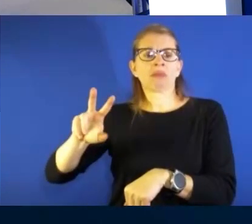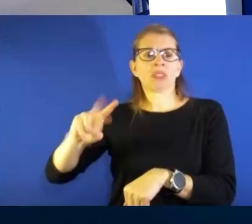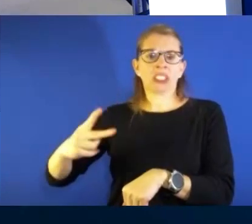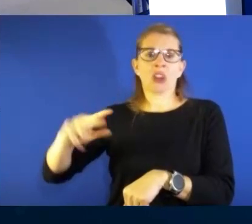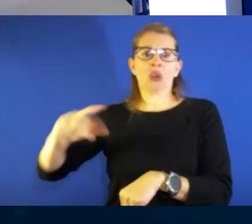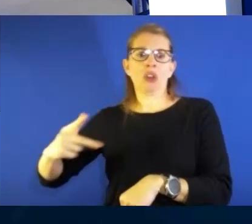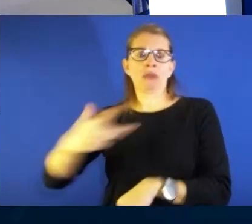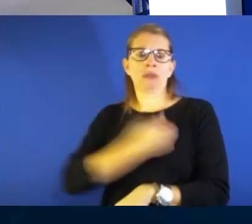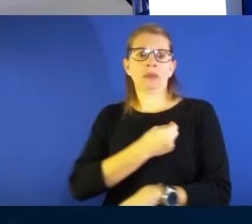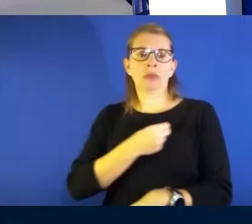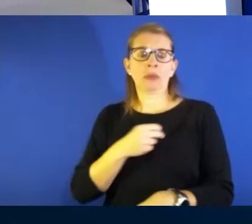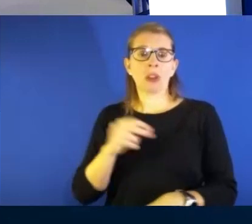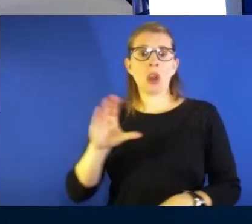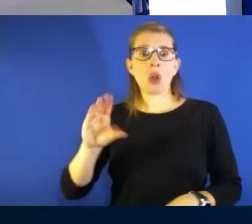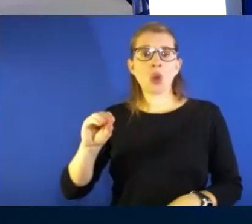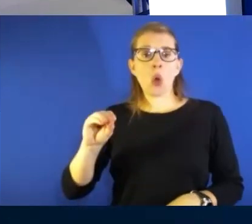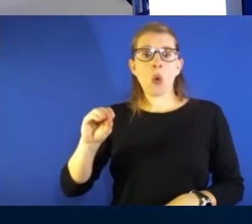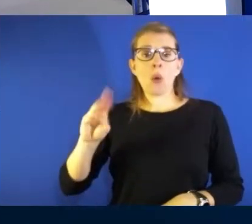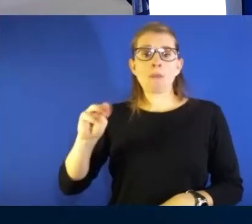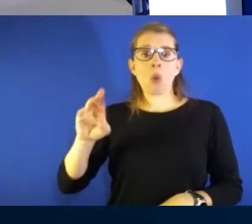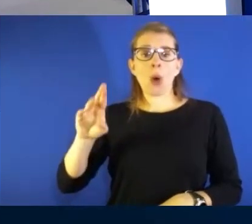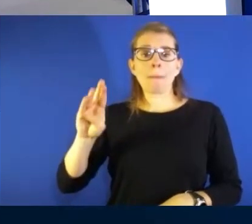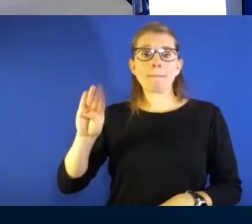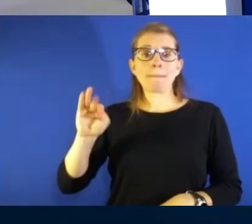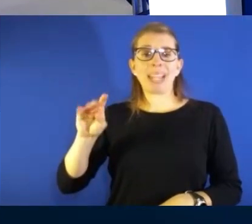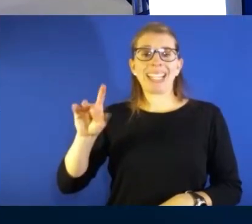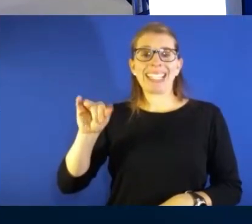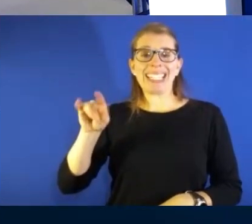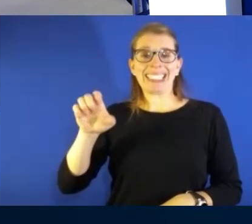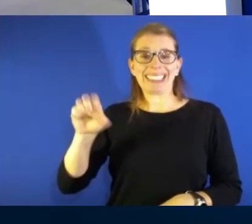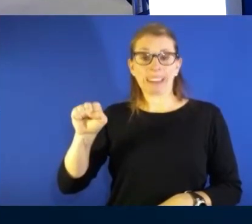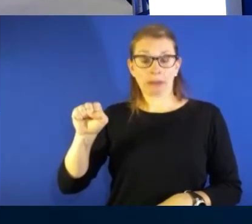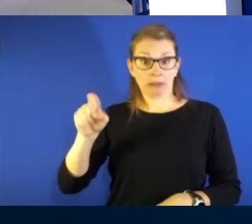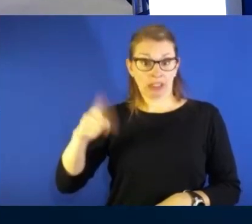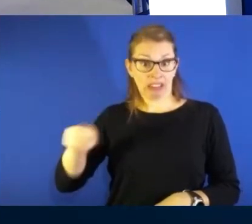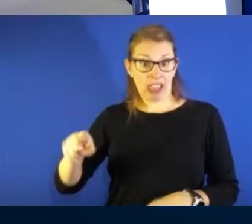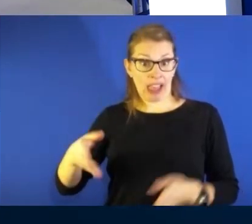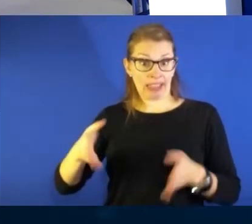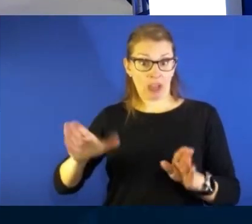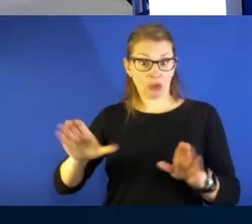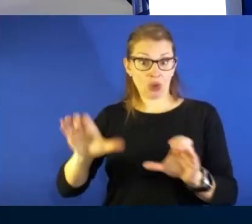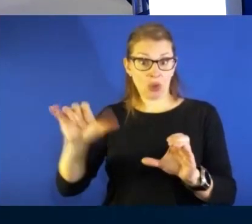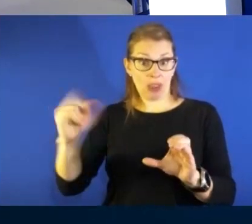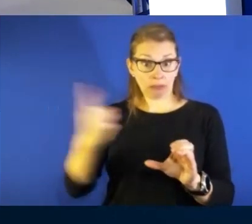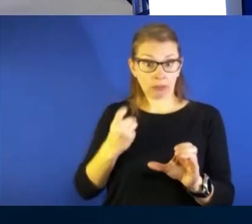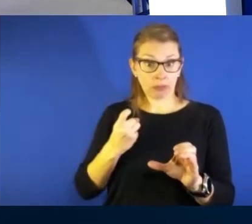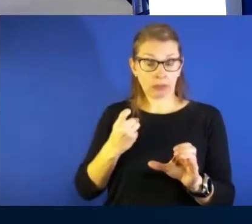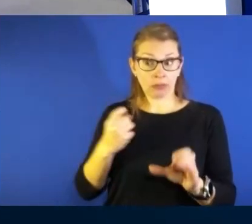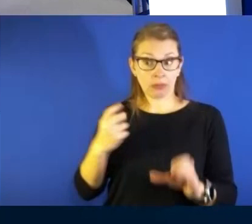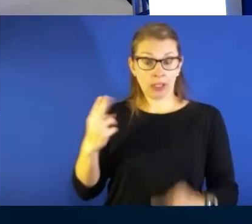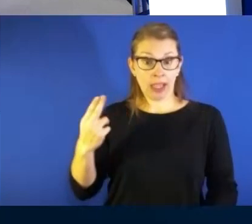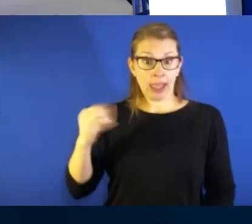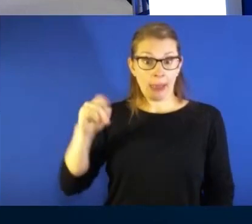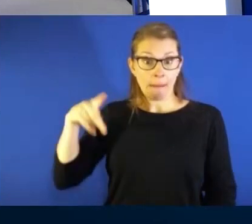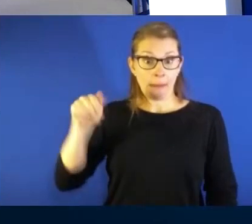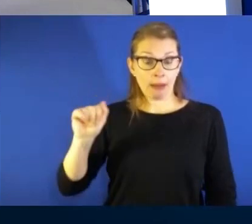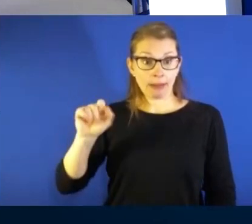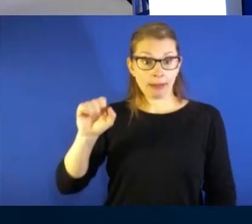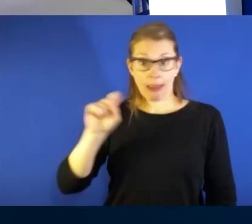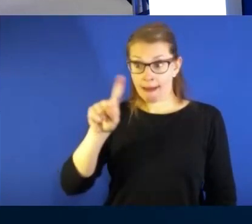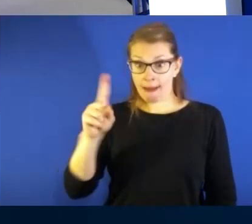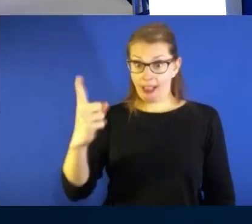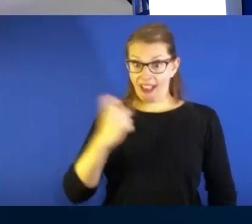kind of their health history, are they allowed to do that? Is that a HIPAA violation? Can they just ask somebody what their health issues